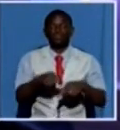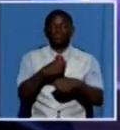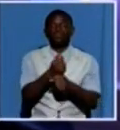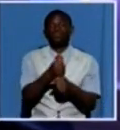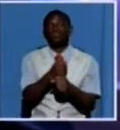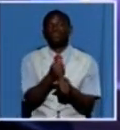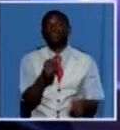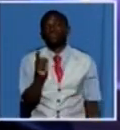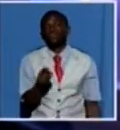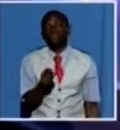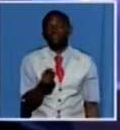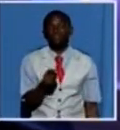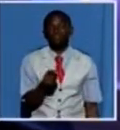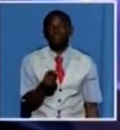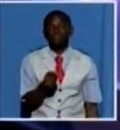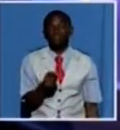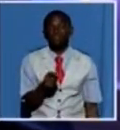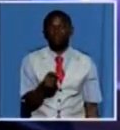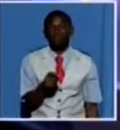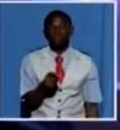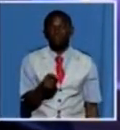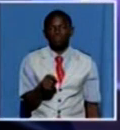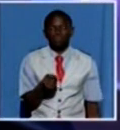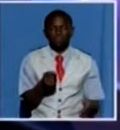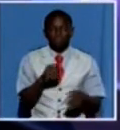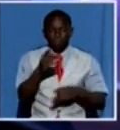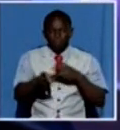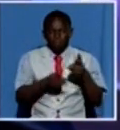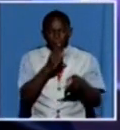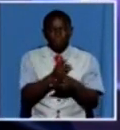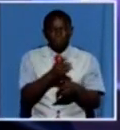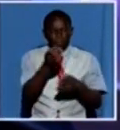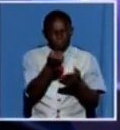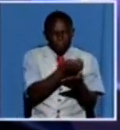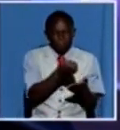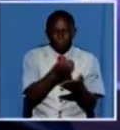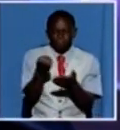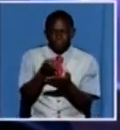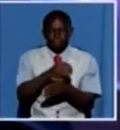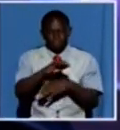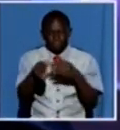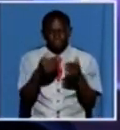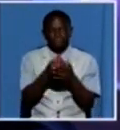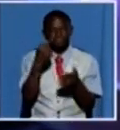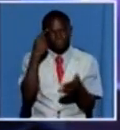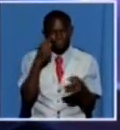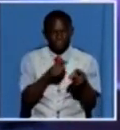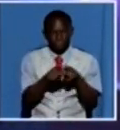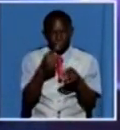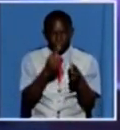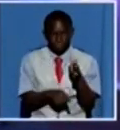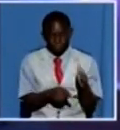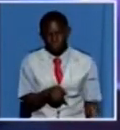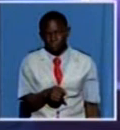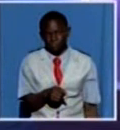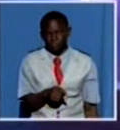agree. But at one point, all the economies of this world have agreed is infrastructure development